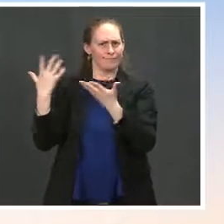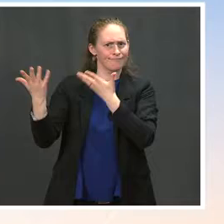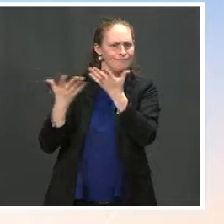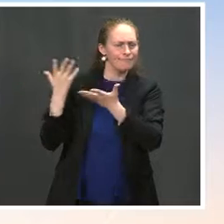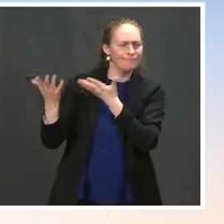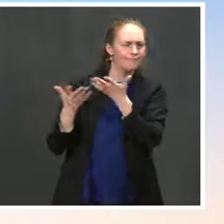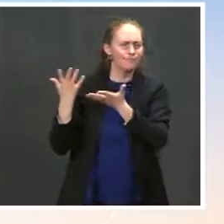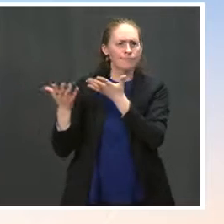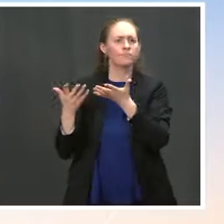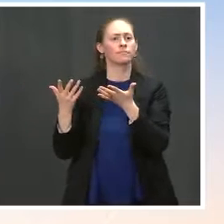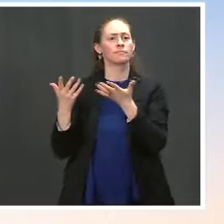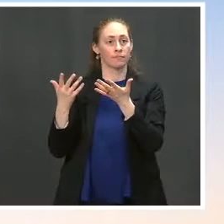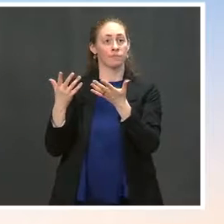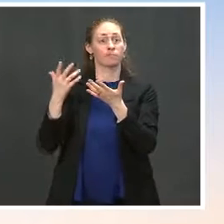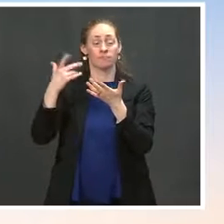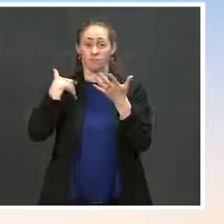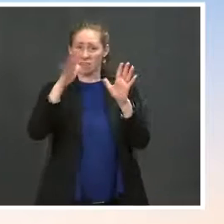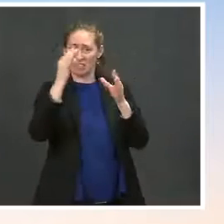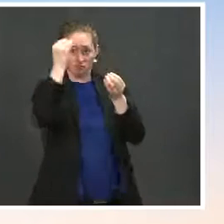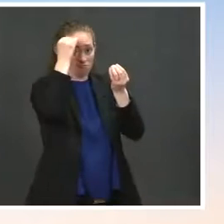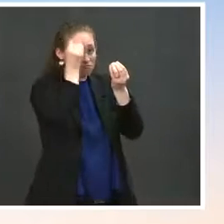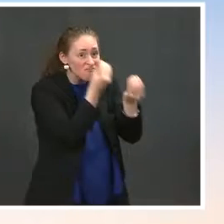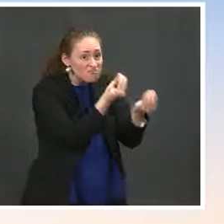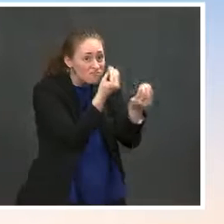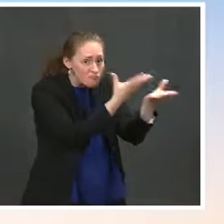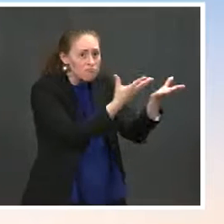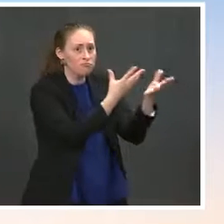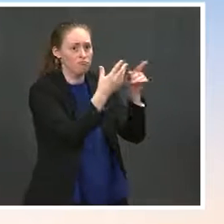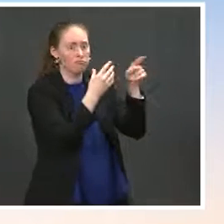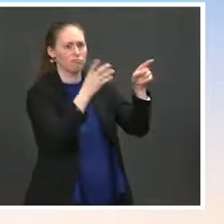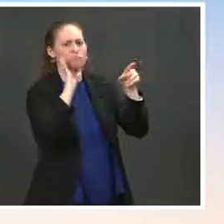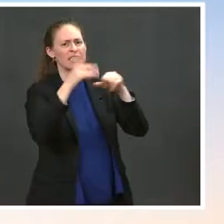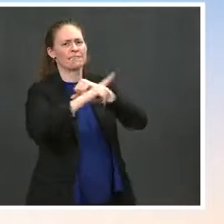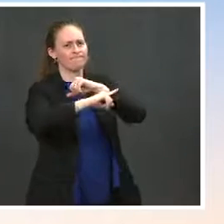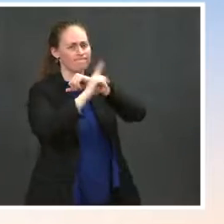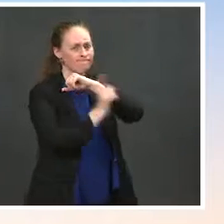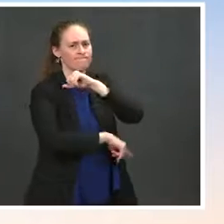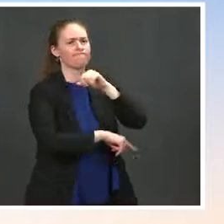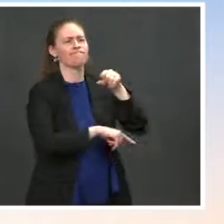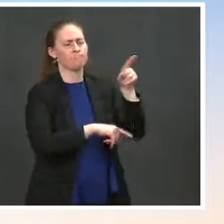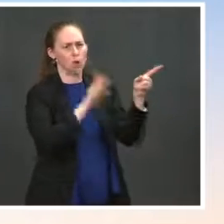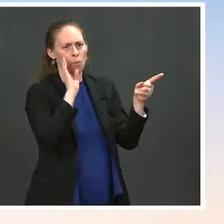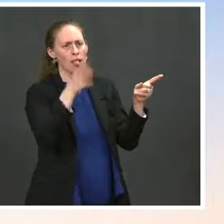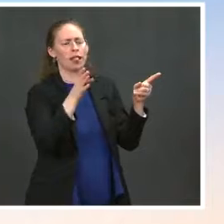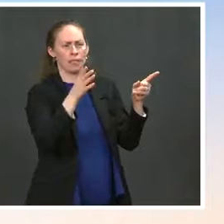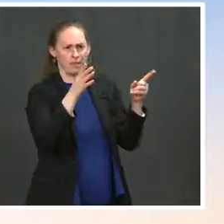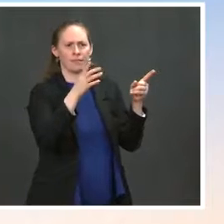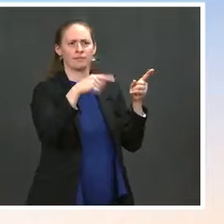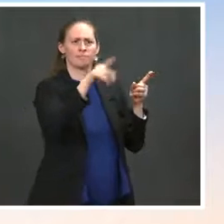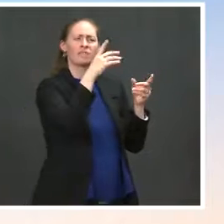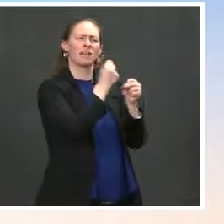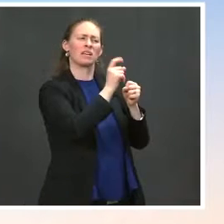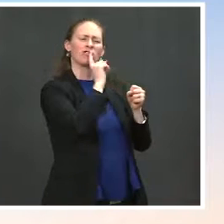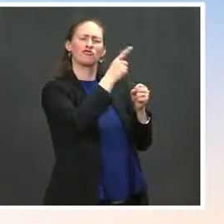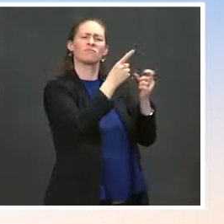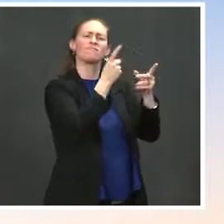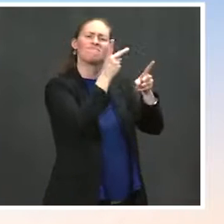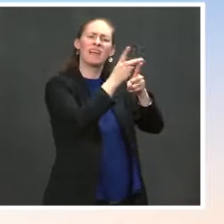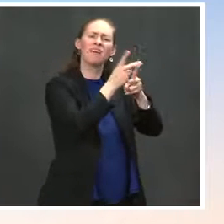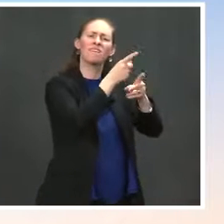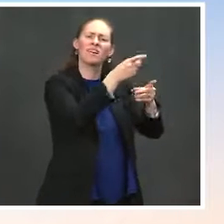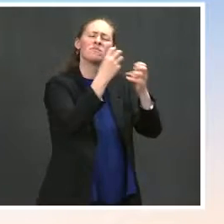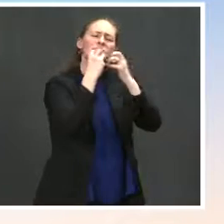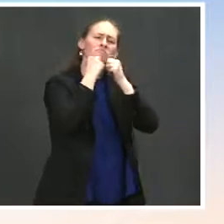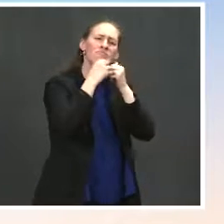the consequences, but certainly our call for and our push for him to be treated with humanity and also to be